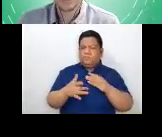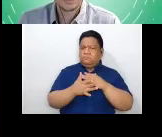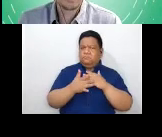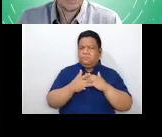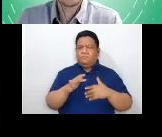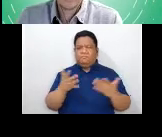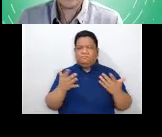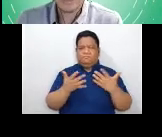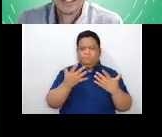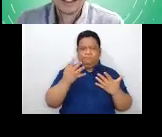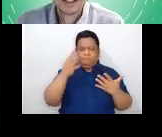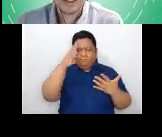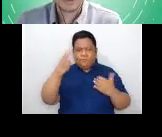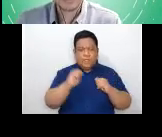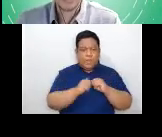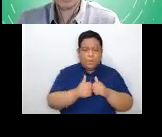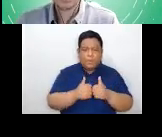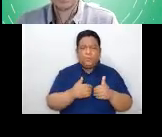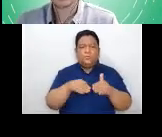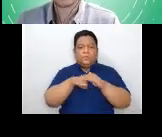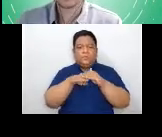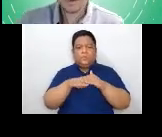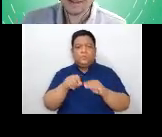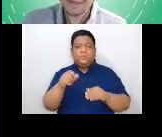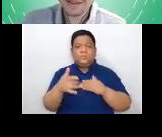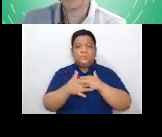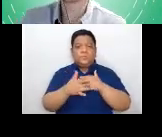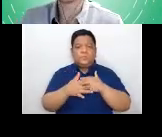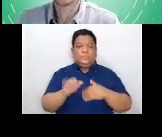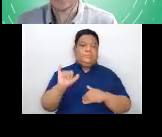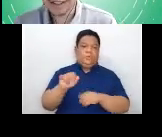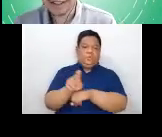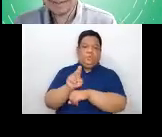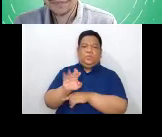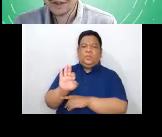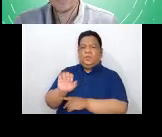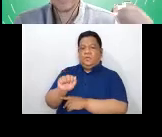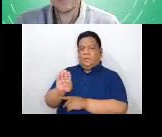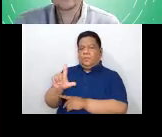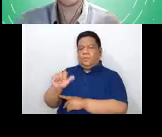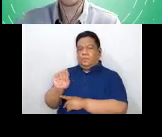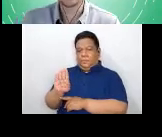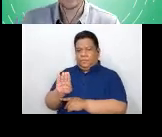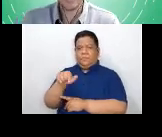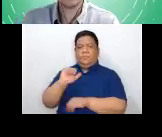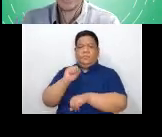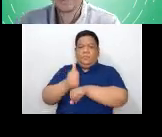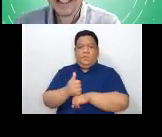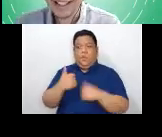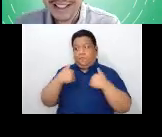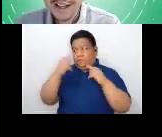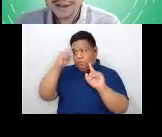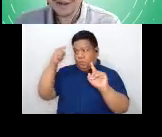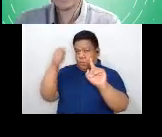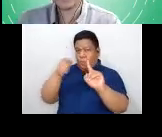So how do I access these technologies? And the answer is these Fab Labs, these maker spaces, who have the goal, have that